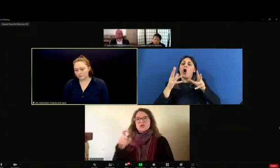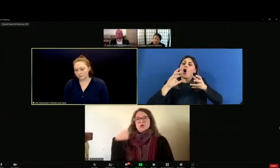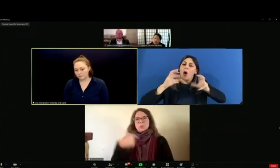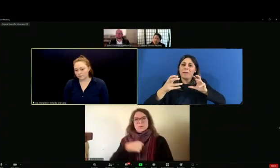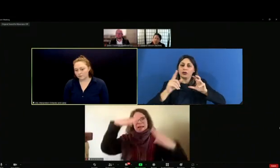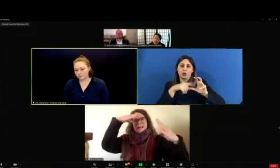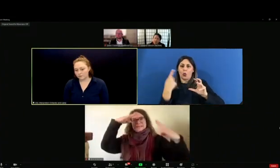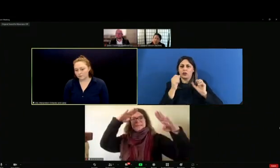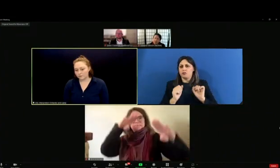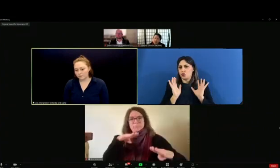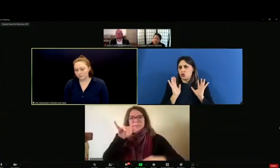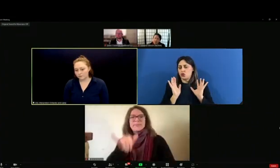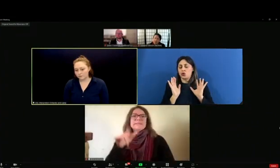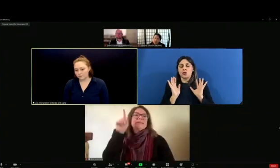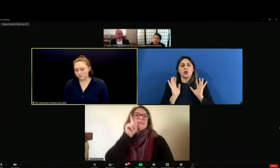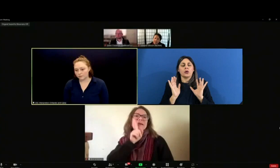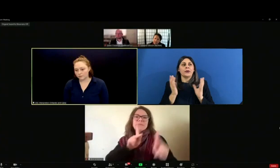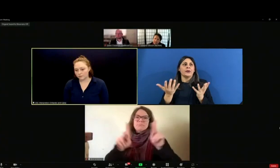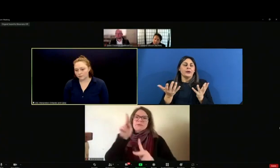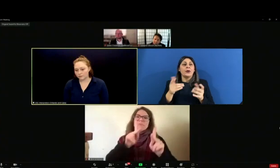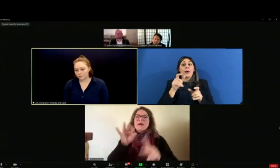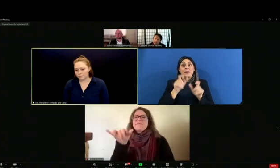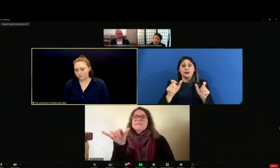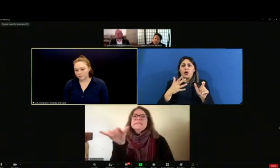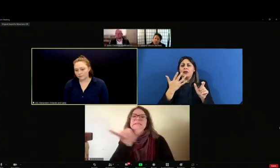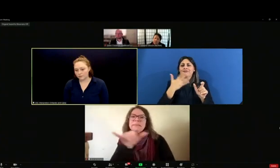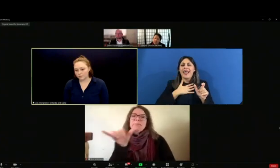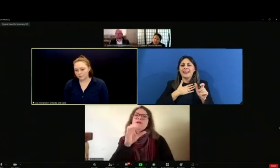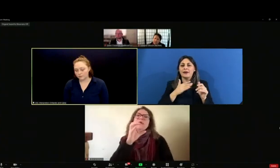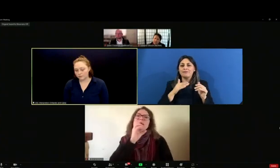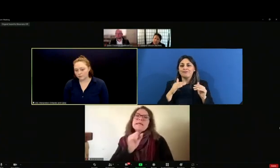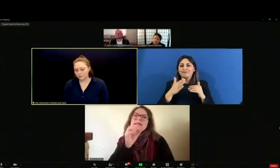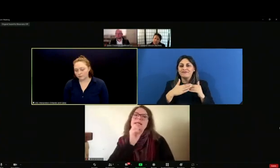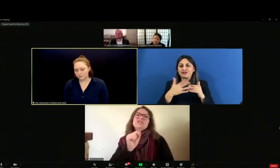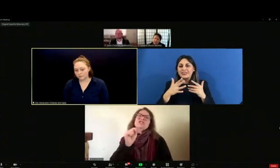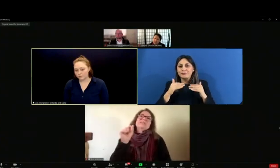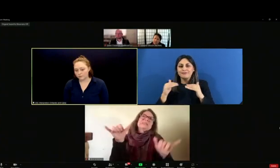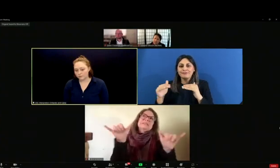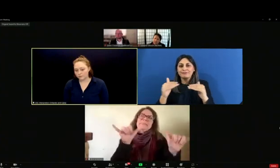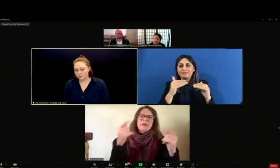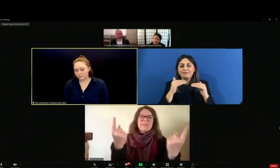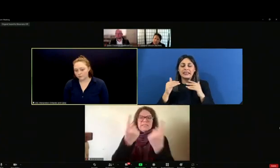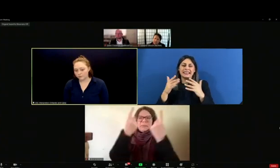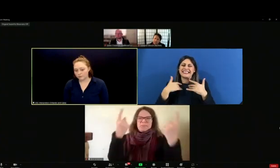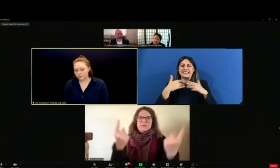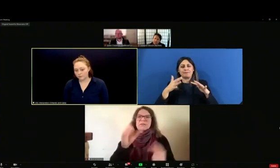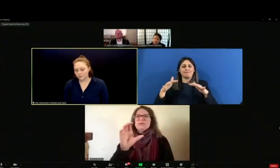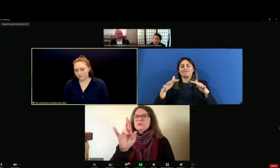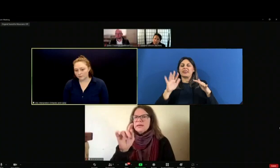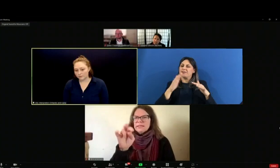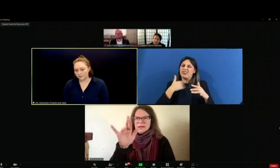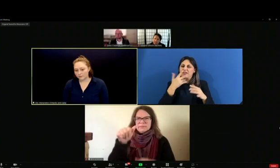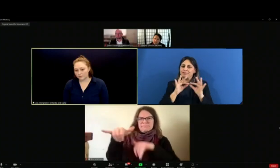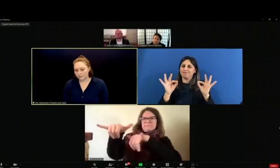trying to phrase this correctly, but should we then expect that deaf people who are similar in age, who